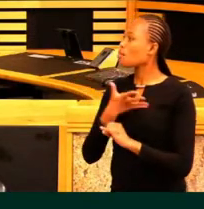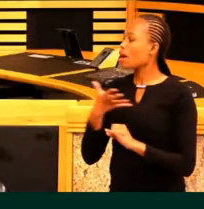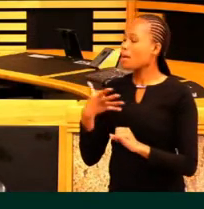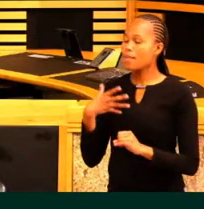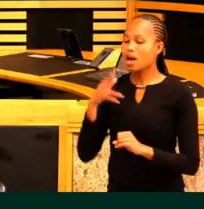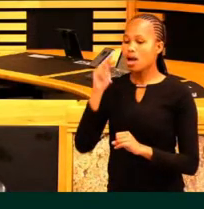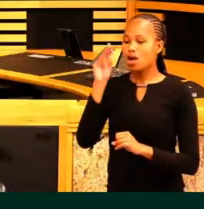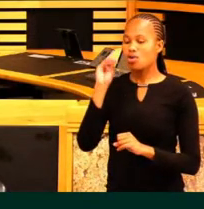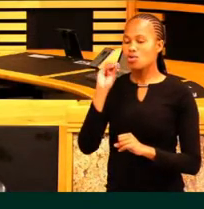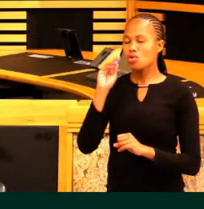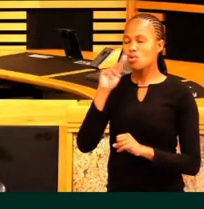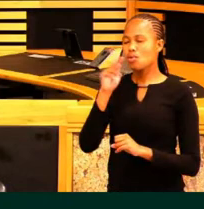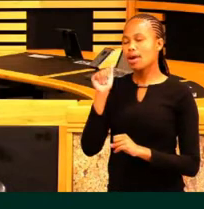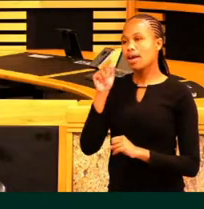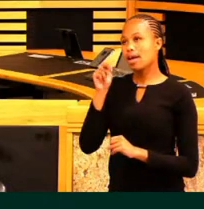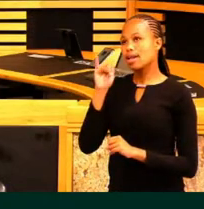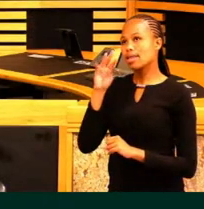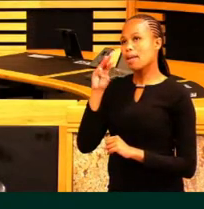Thomas